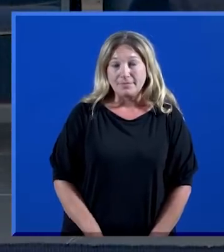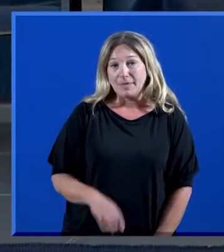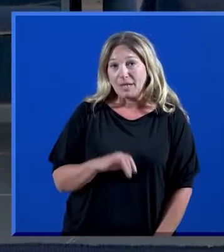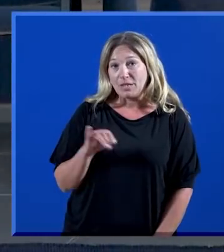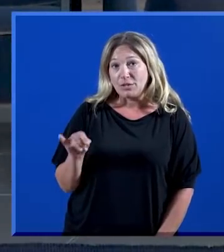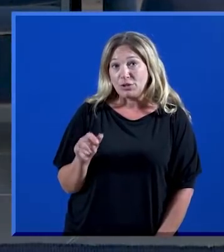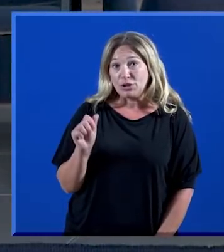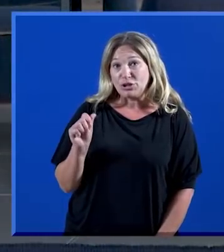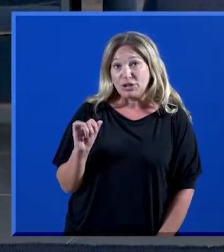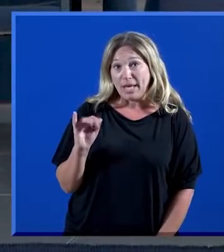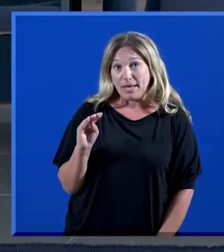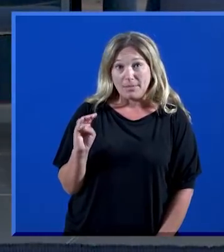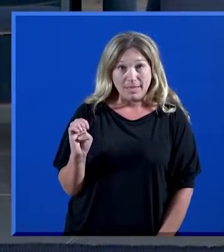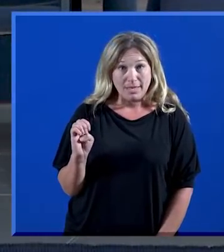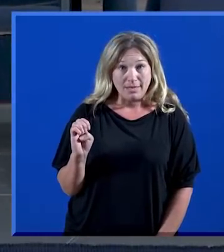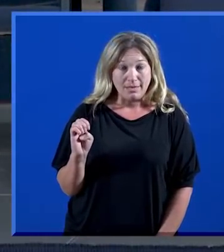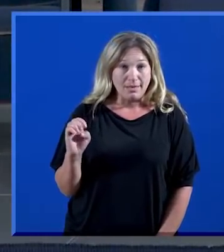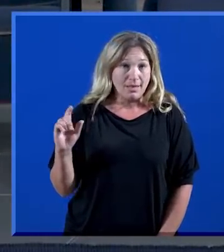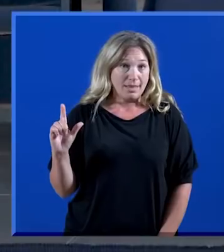Jamie Lau.